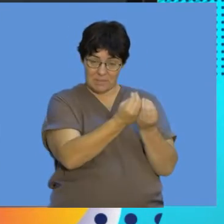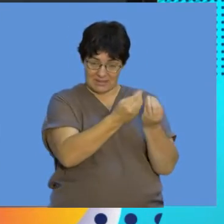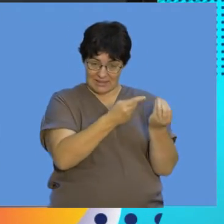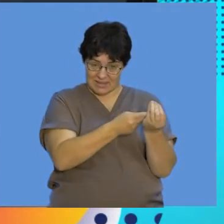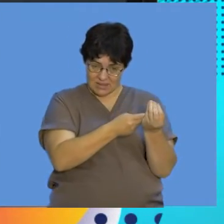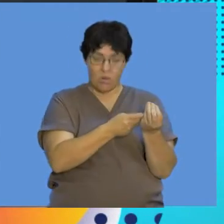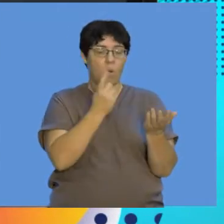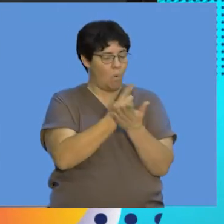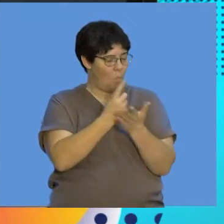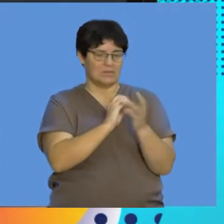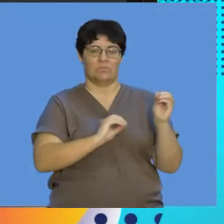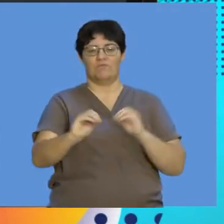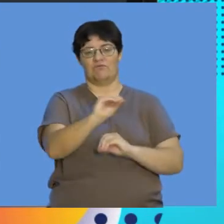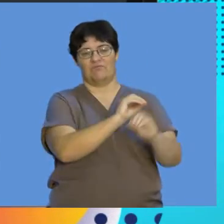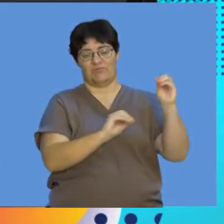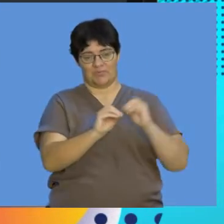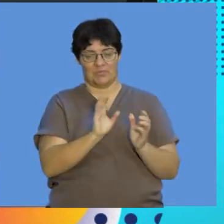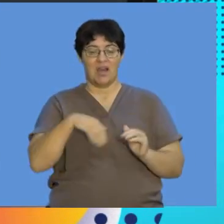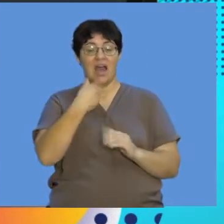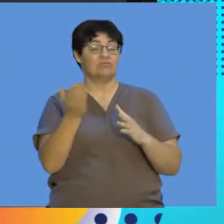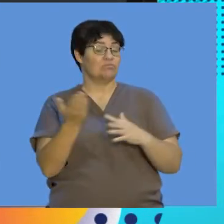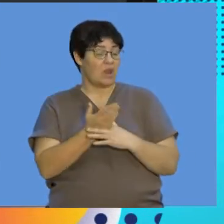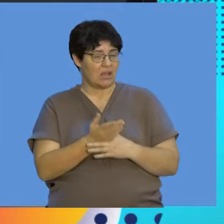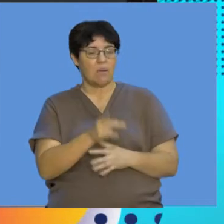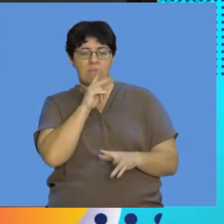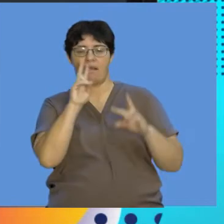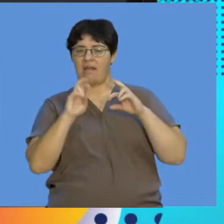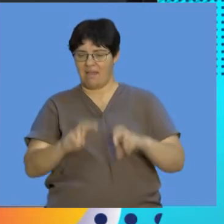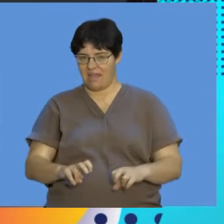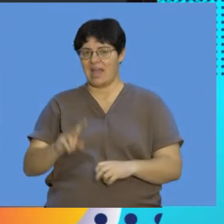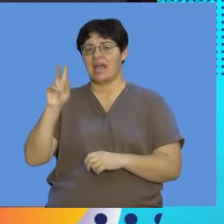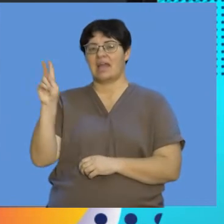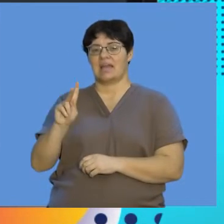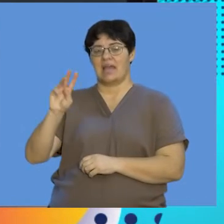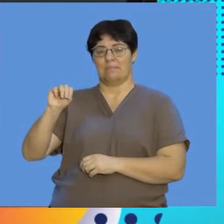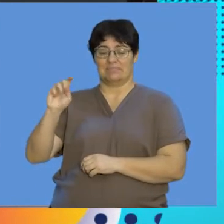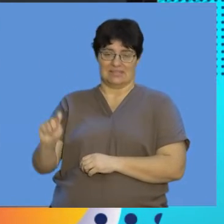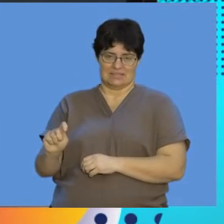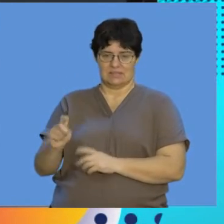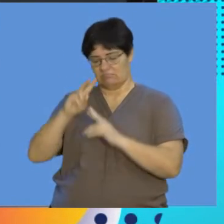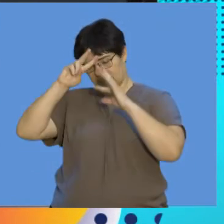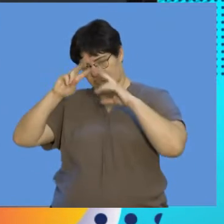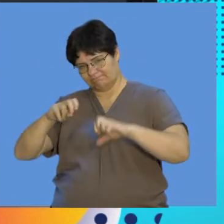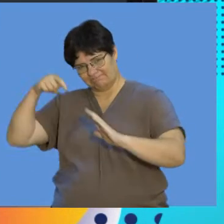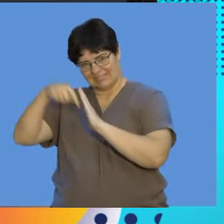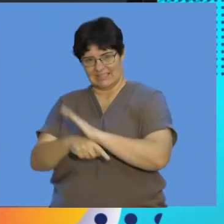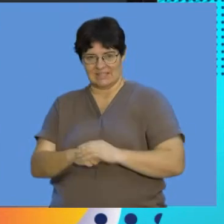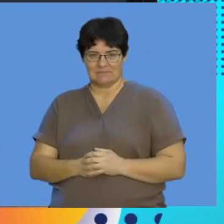motion. So after the short break, we'll try and explore the kinetic molecular theory more into detail. Let's take a short break for now.